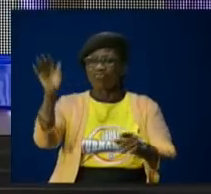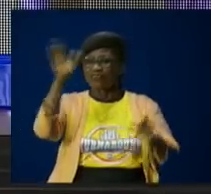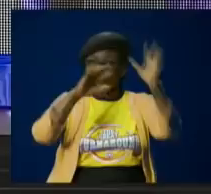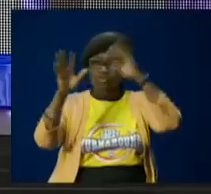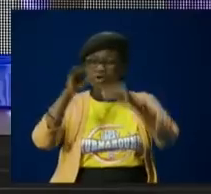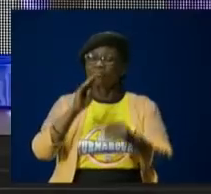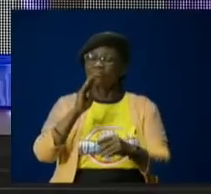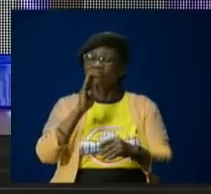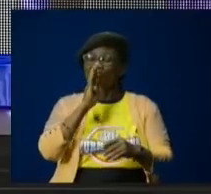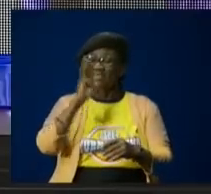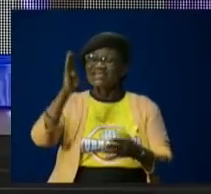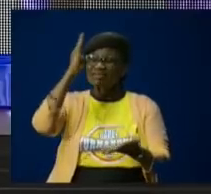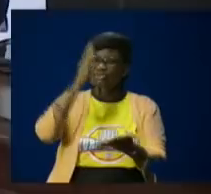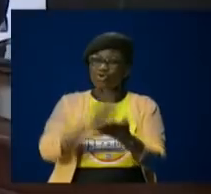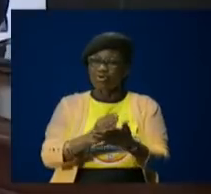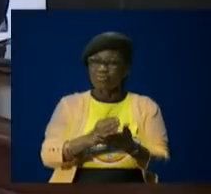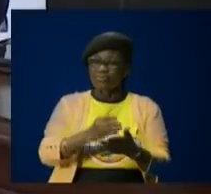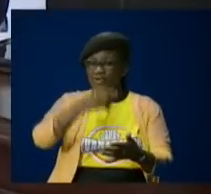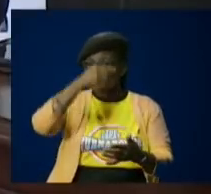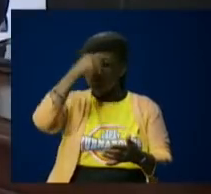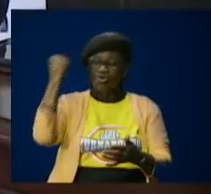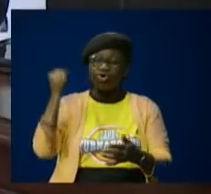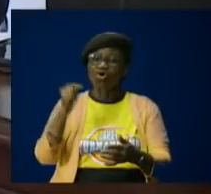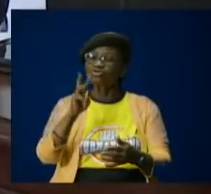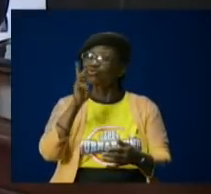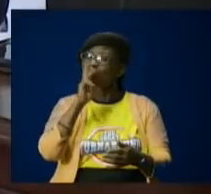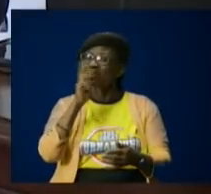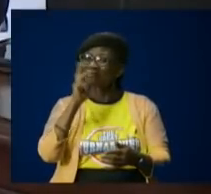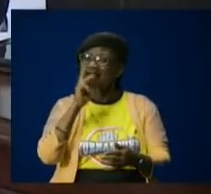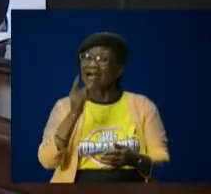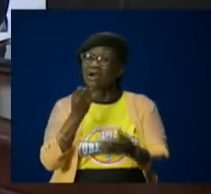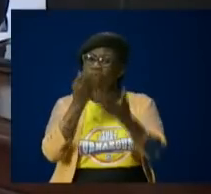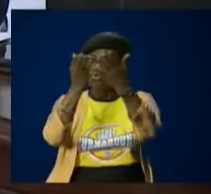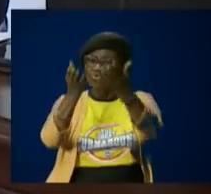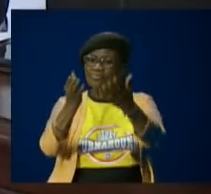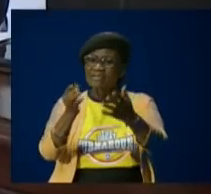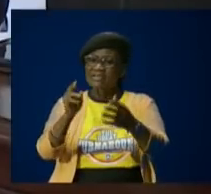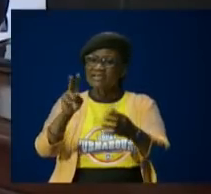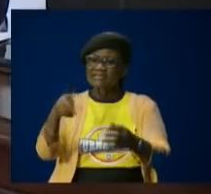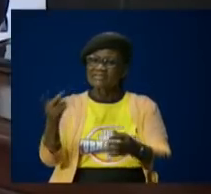because water obeyed. 2 Kings chapter 2,